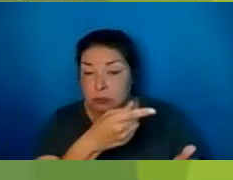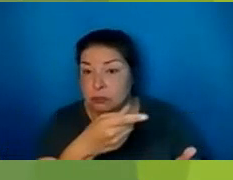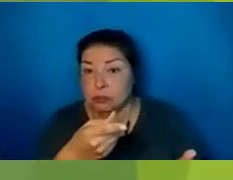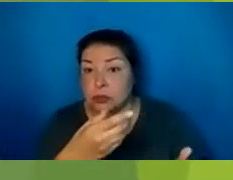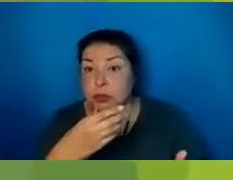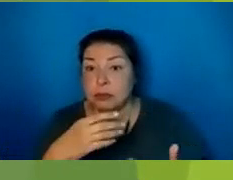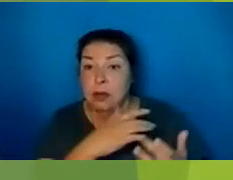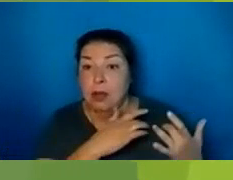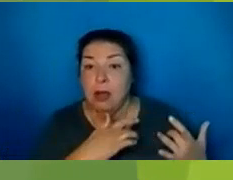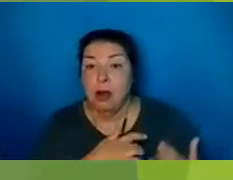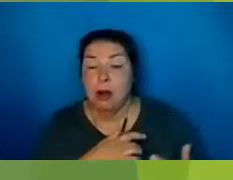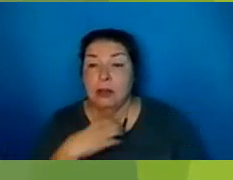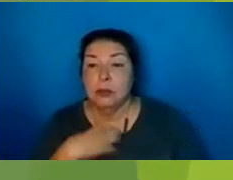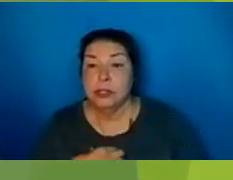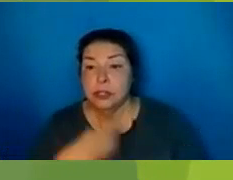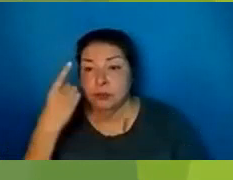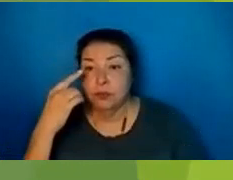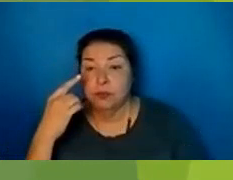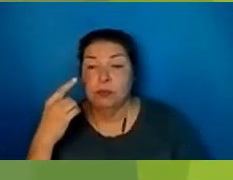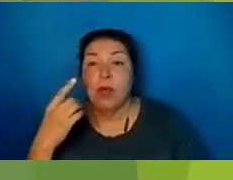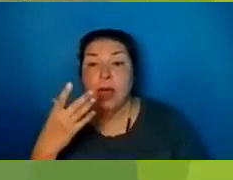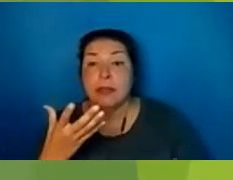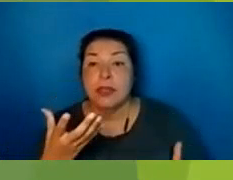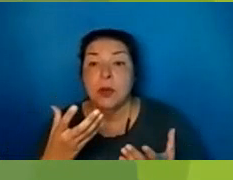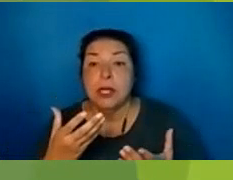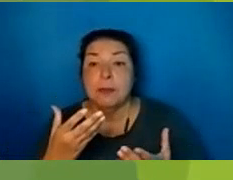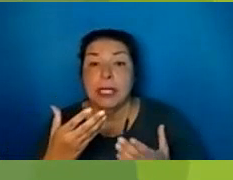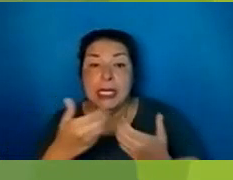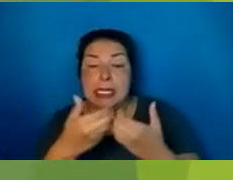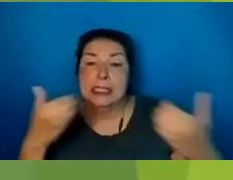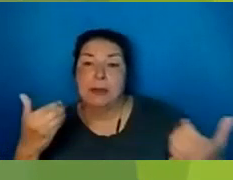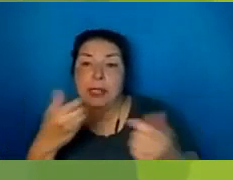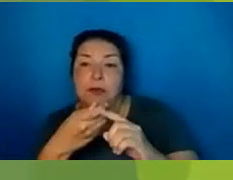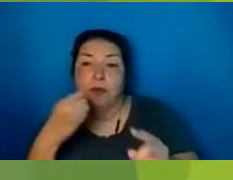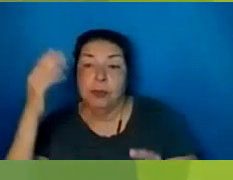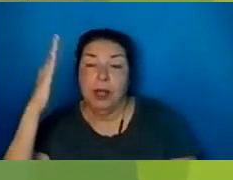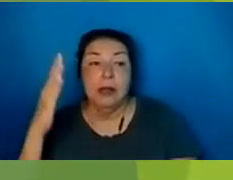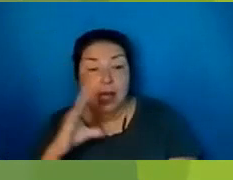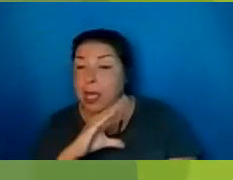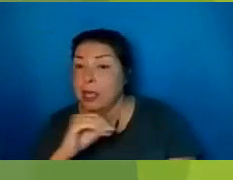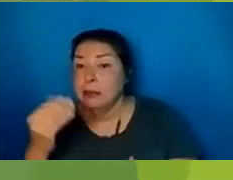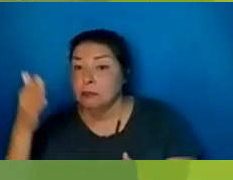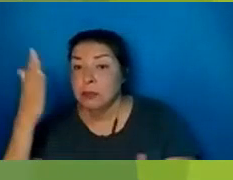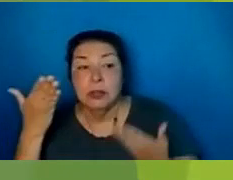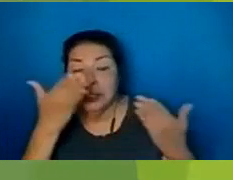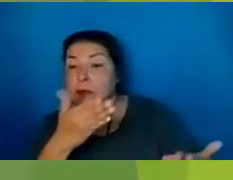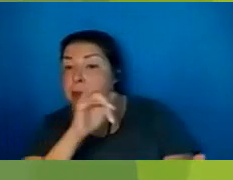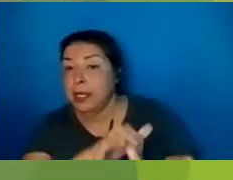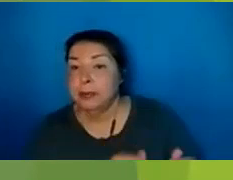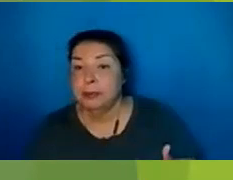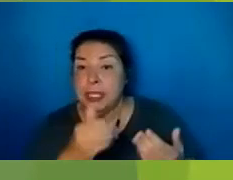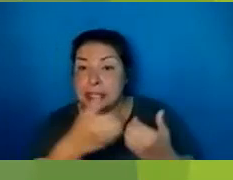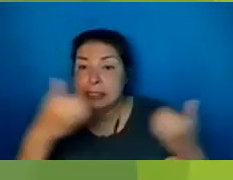desires. And that is, they want to be apart from God, and God gives that to them. Being apart from